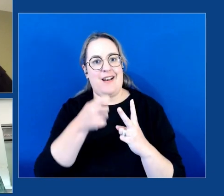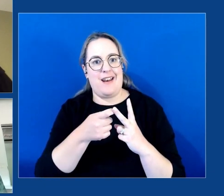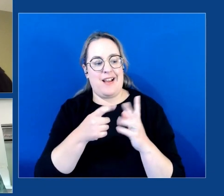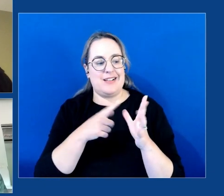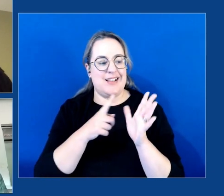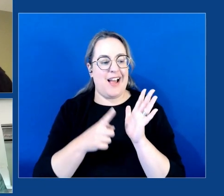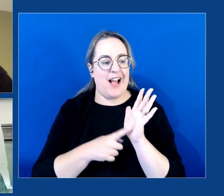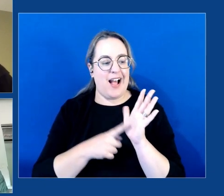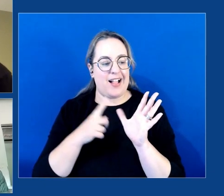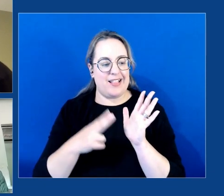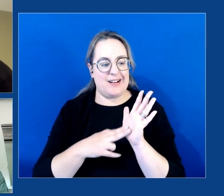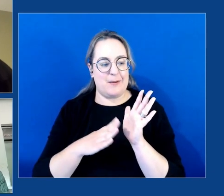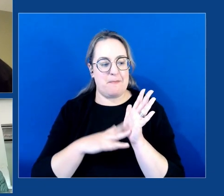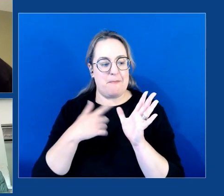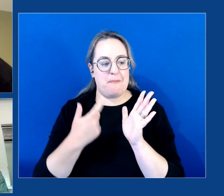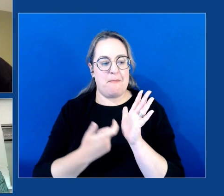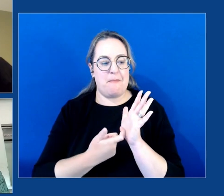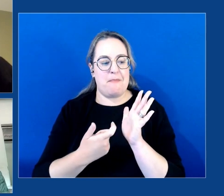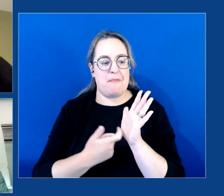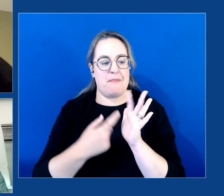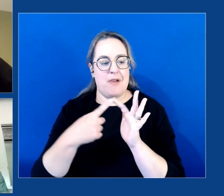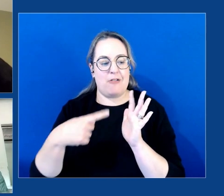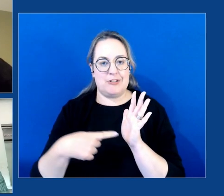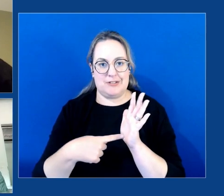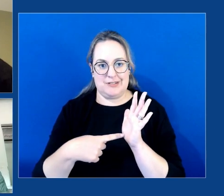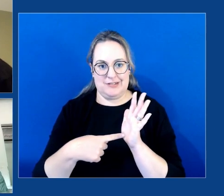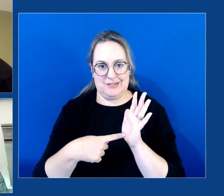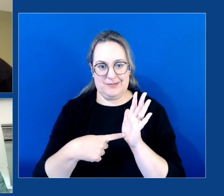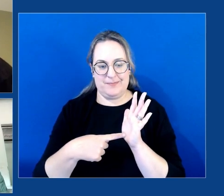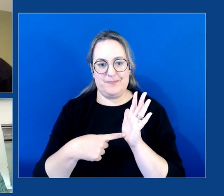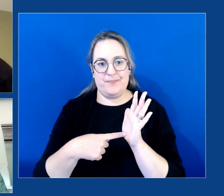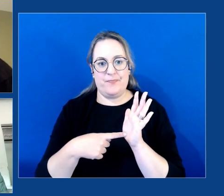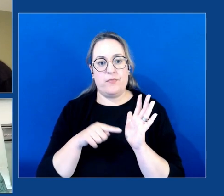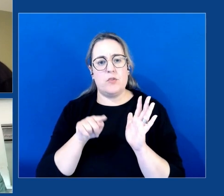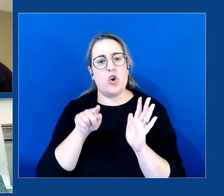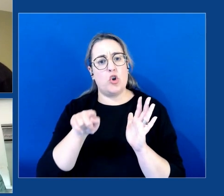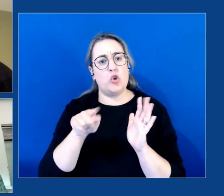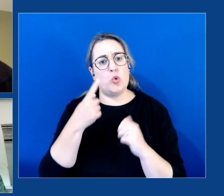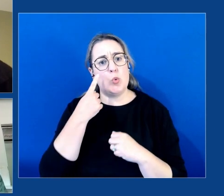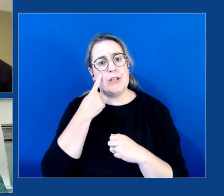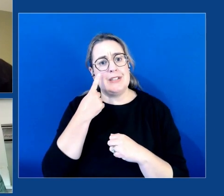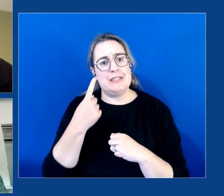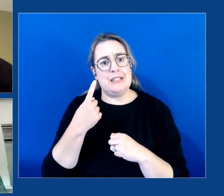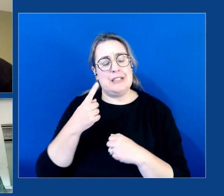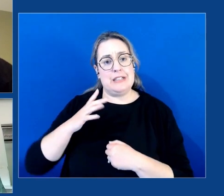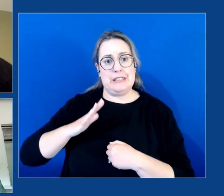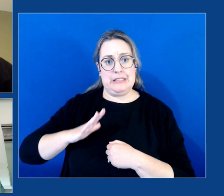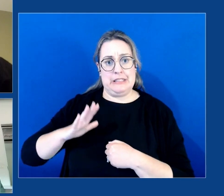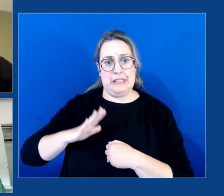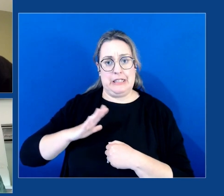so you were instrumental to seeing a need for this initiative